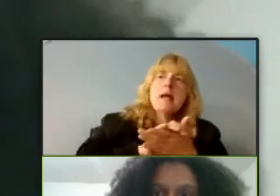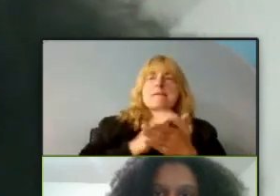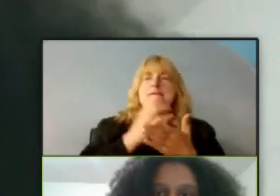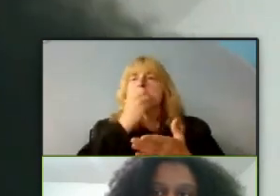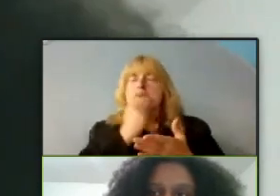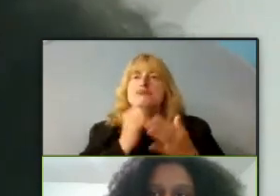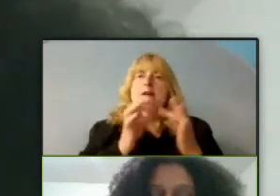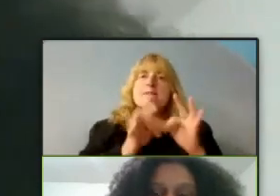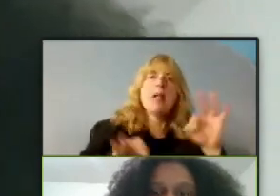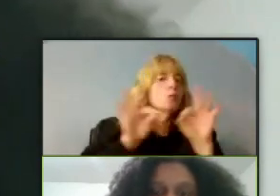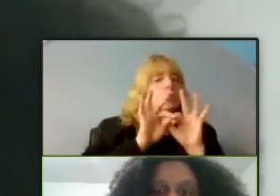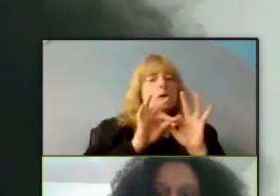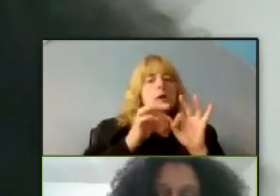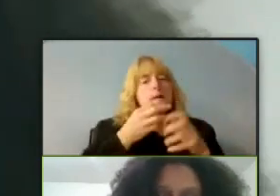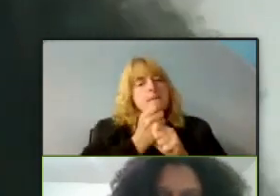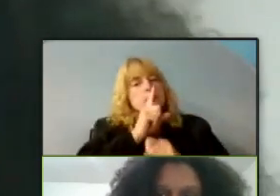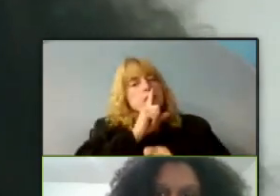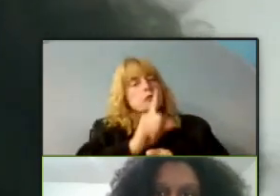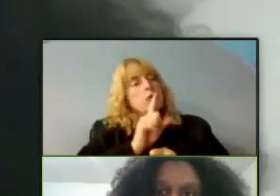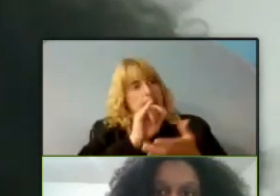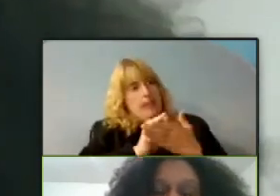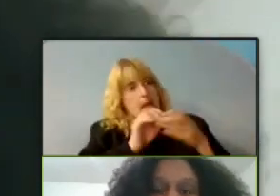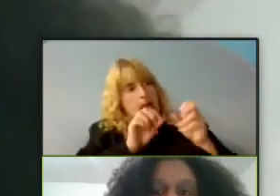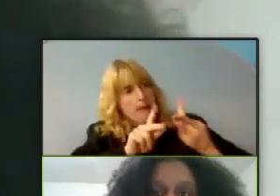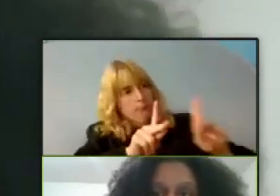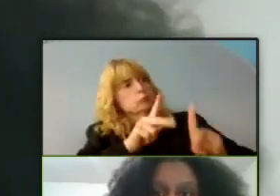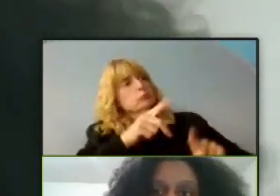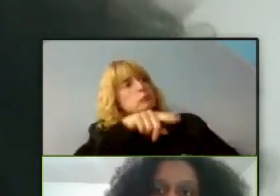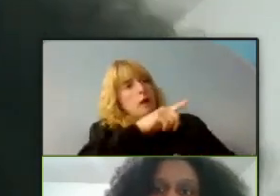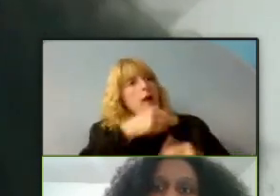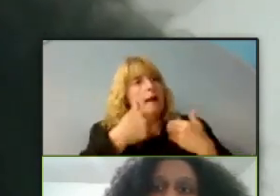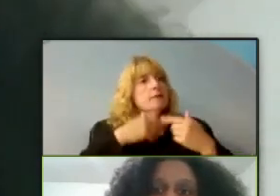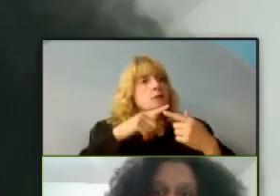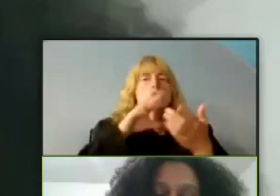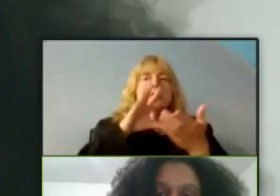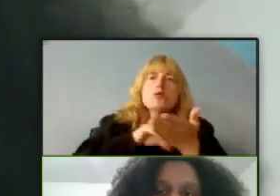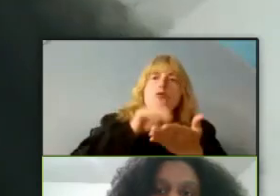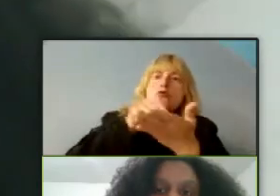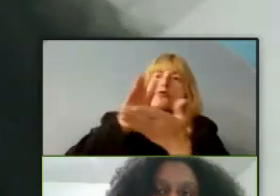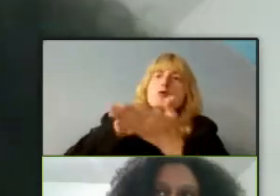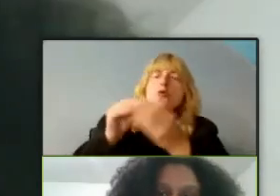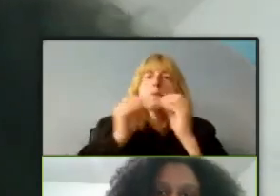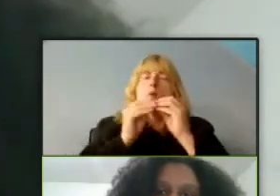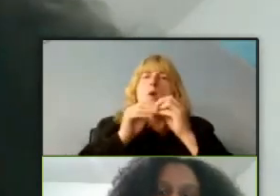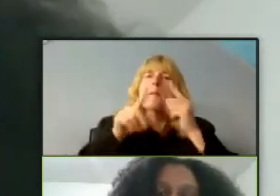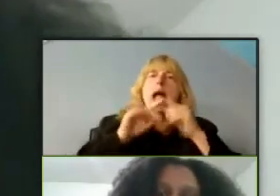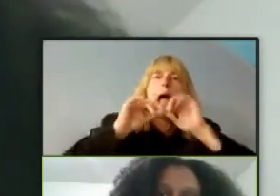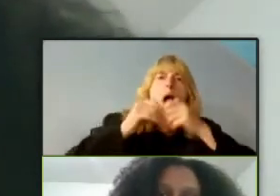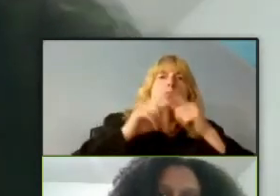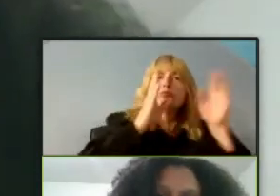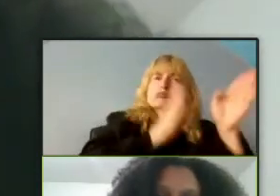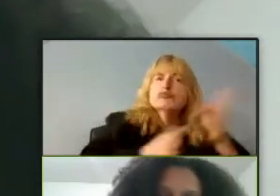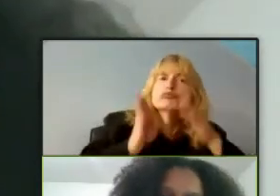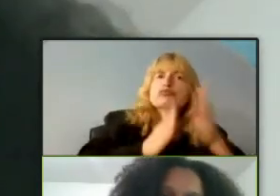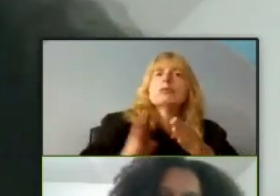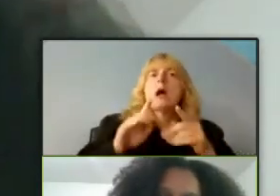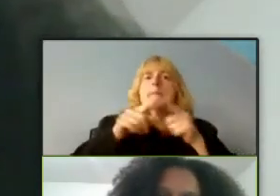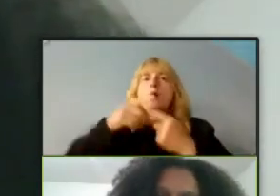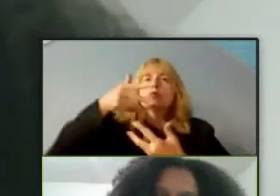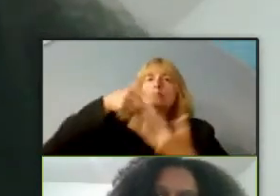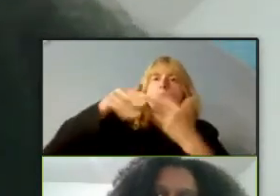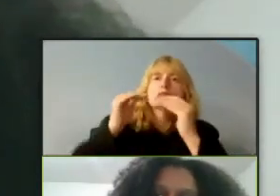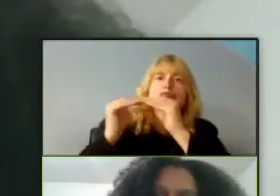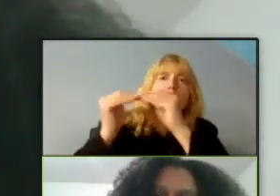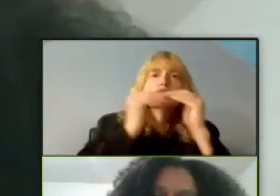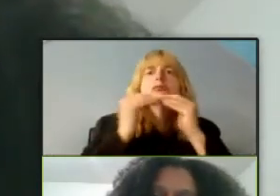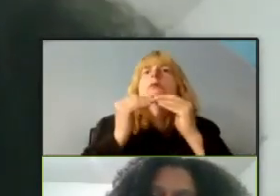me, making sure that those opportunities are there for students to learn more about organizing, to learn more about social justice is really, really